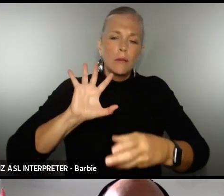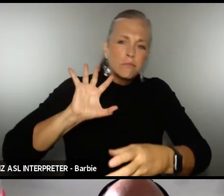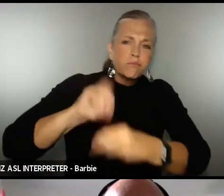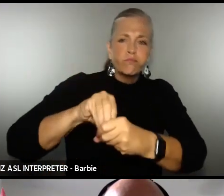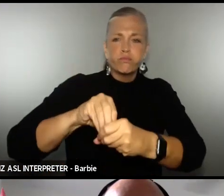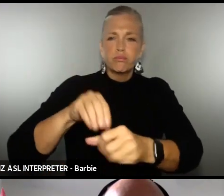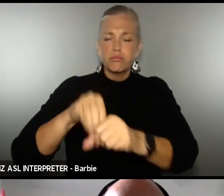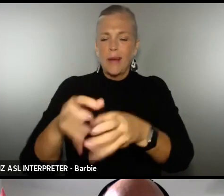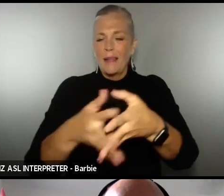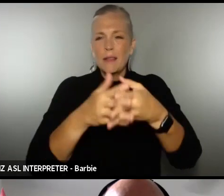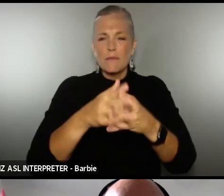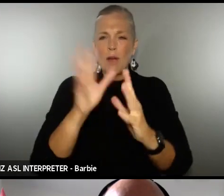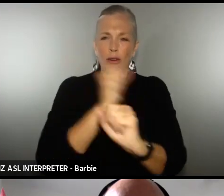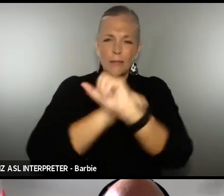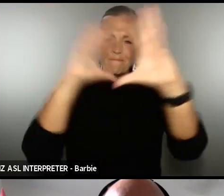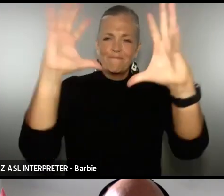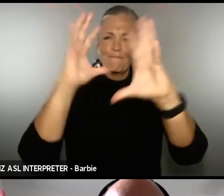more